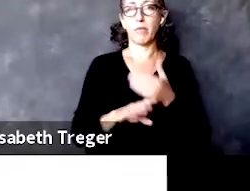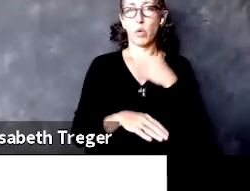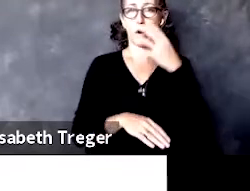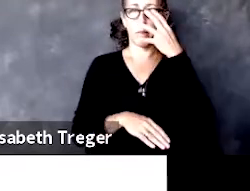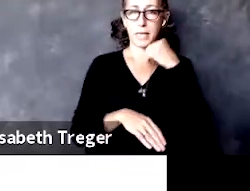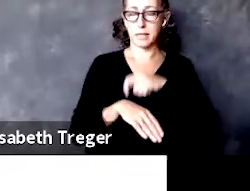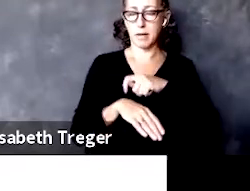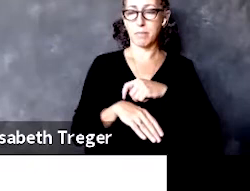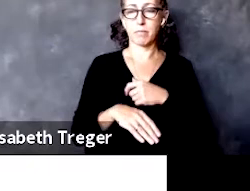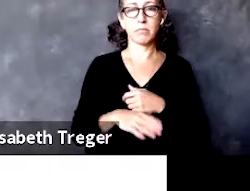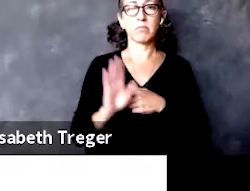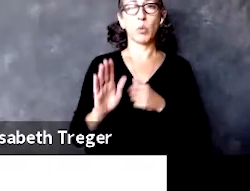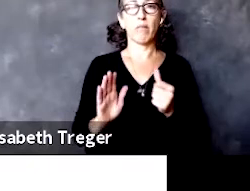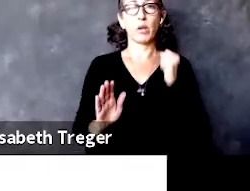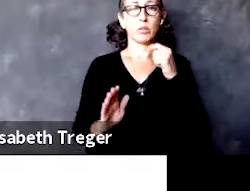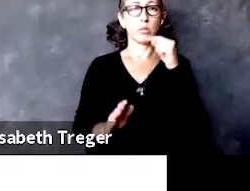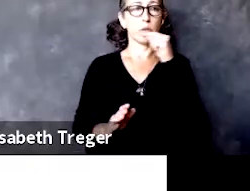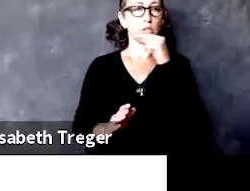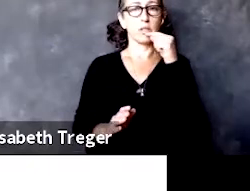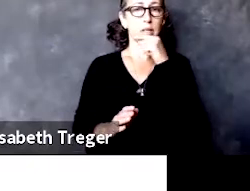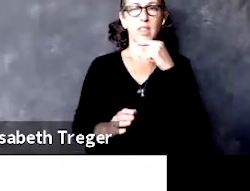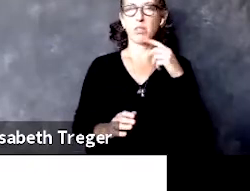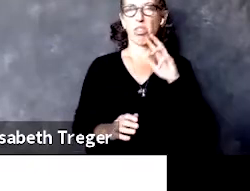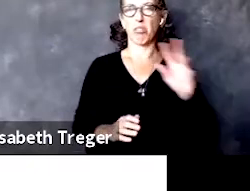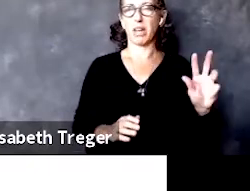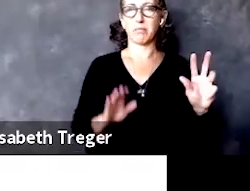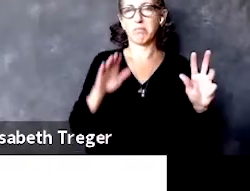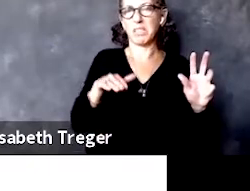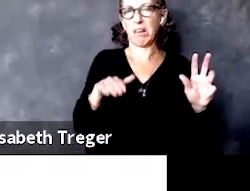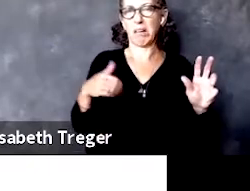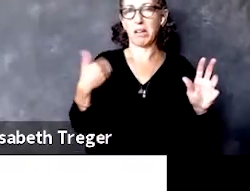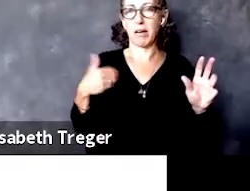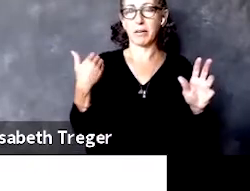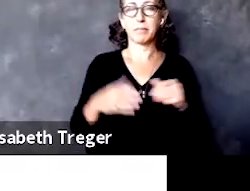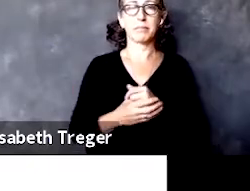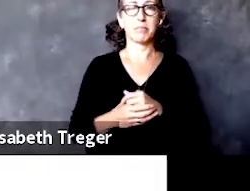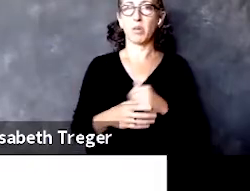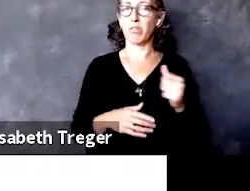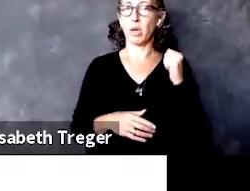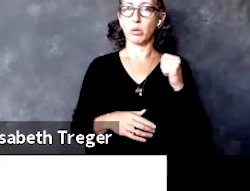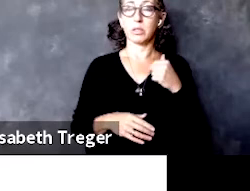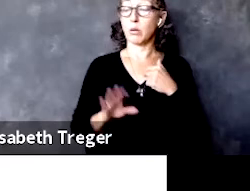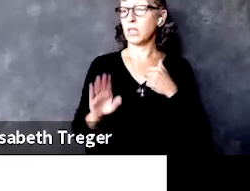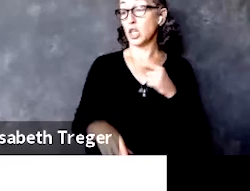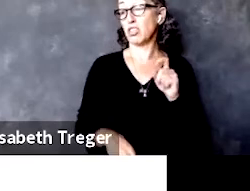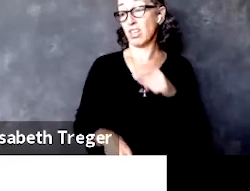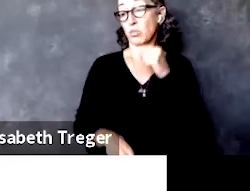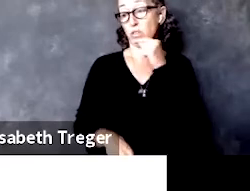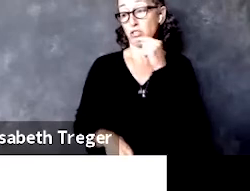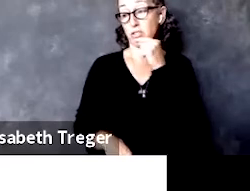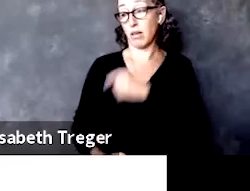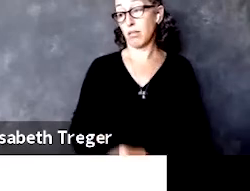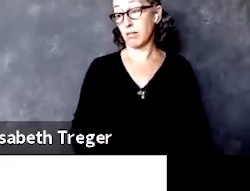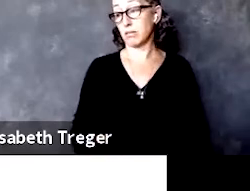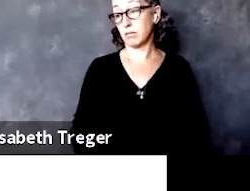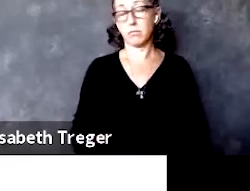would not brush his teeth. I think he was 3, he was little, would not brush his teeth. And I was like, you need to brush your teeth.